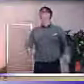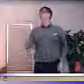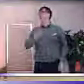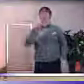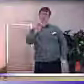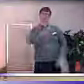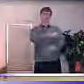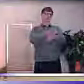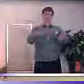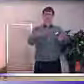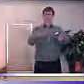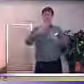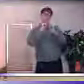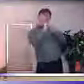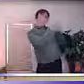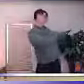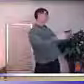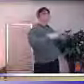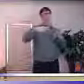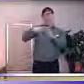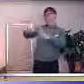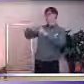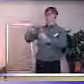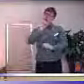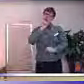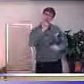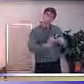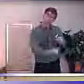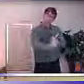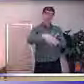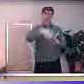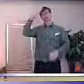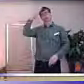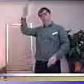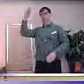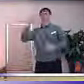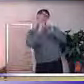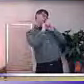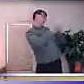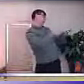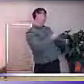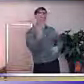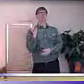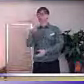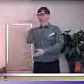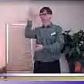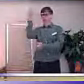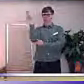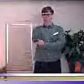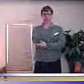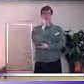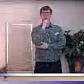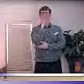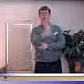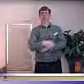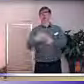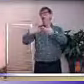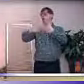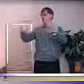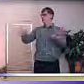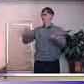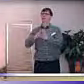It is not an answer to the experience of no answer that is needed. It is an openness